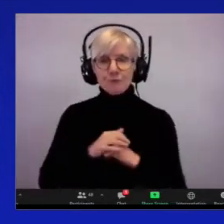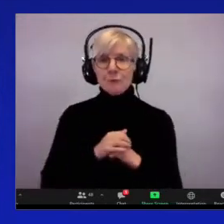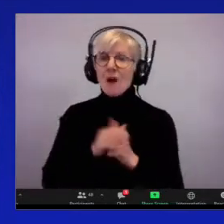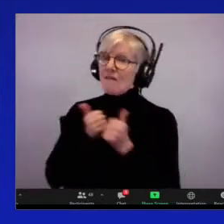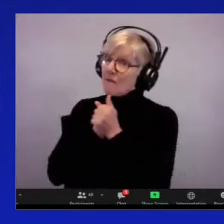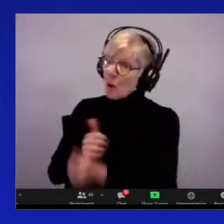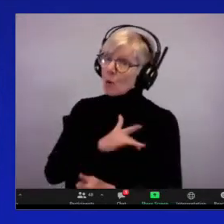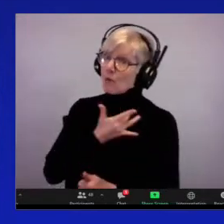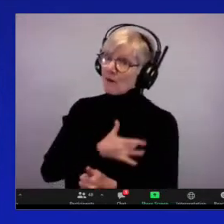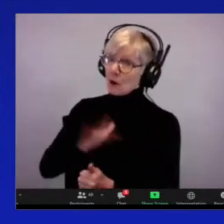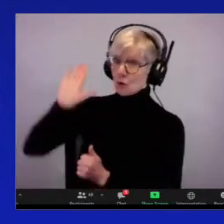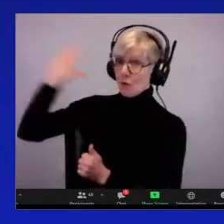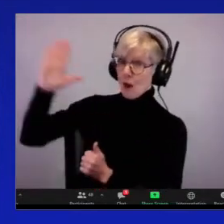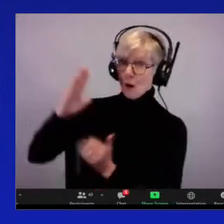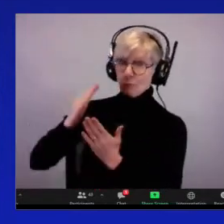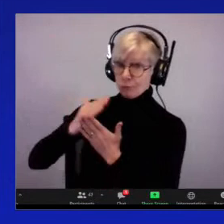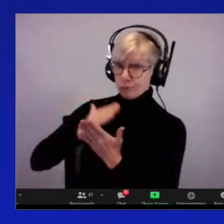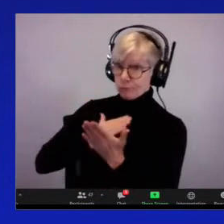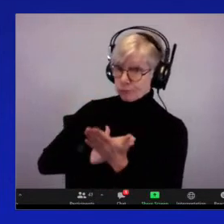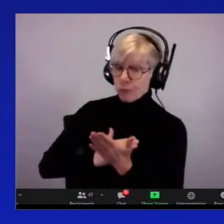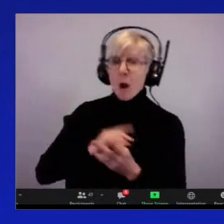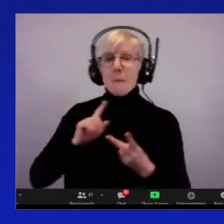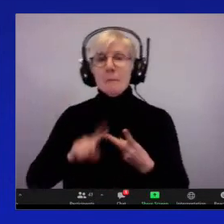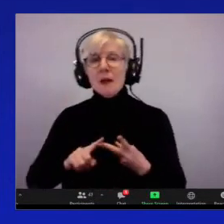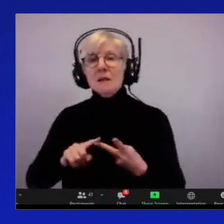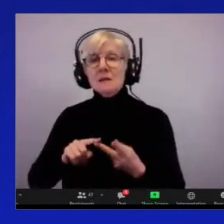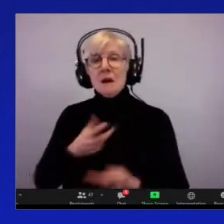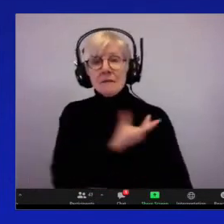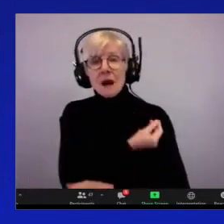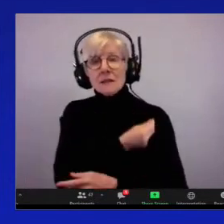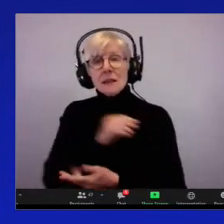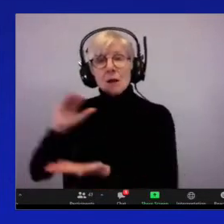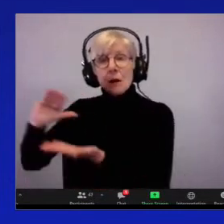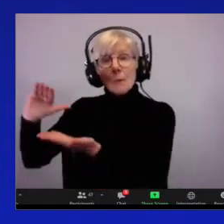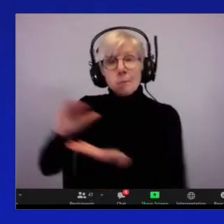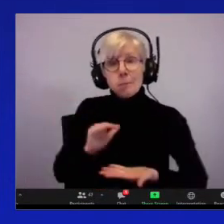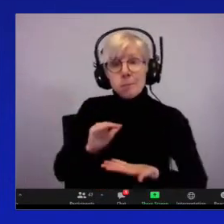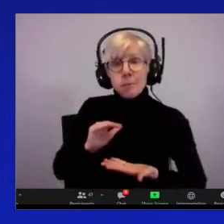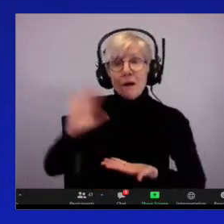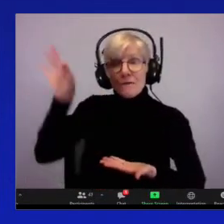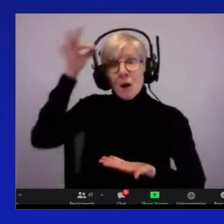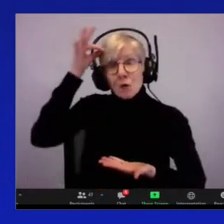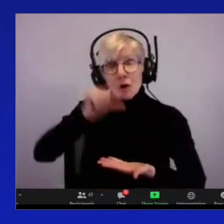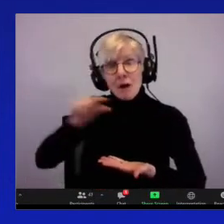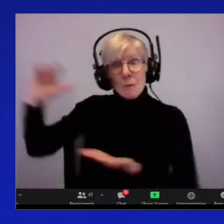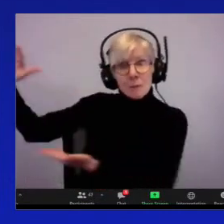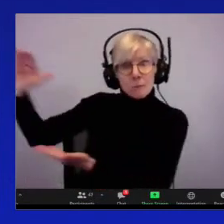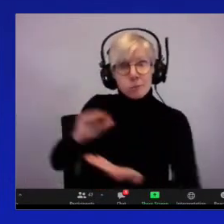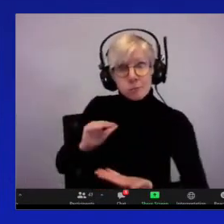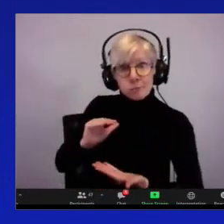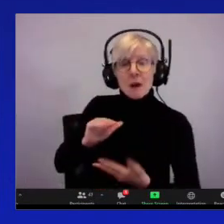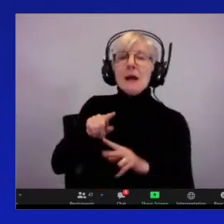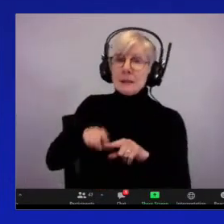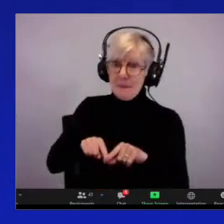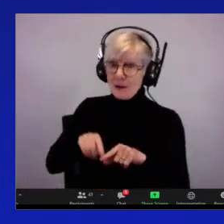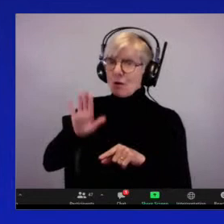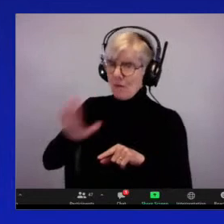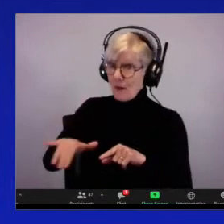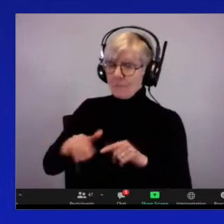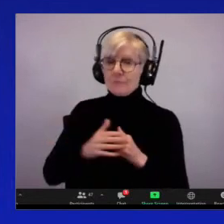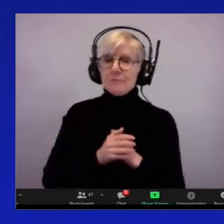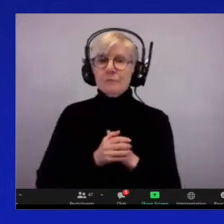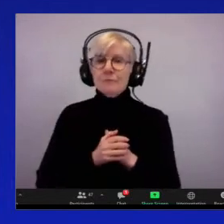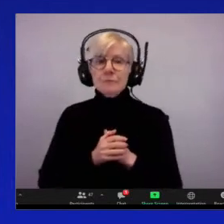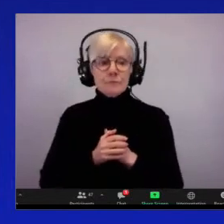as well as vaccine supply provided to us by the federal government. Mr. Demonte, the city's general manager of emergency protective services, will go